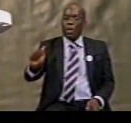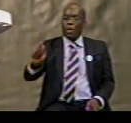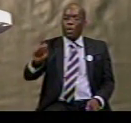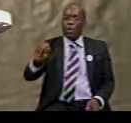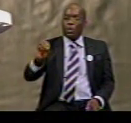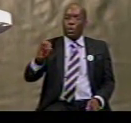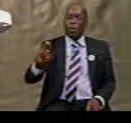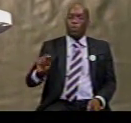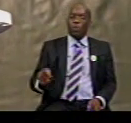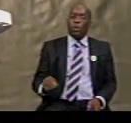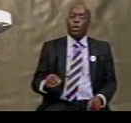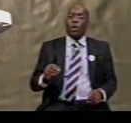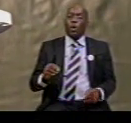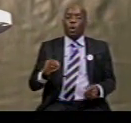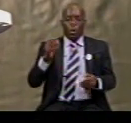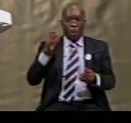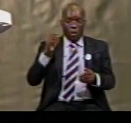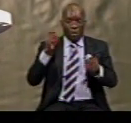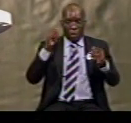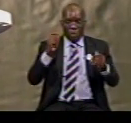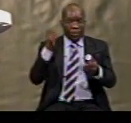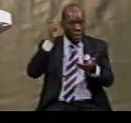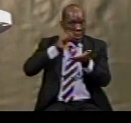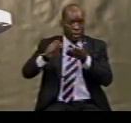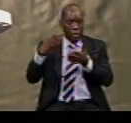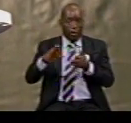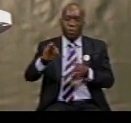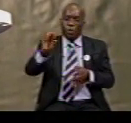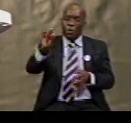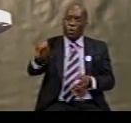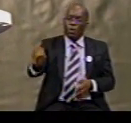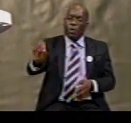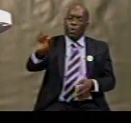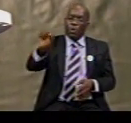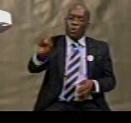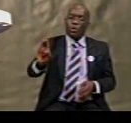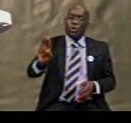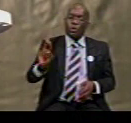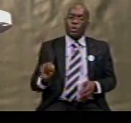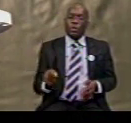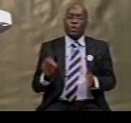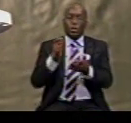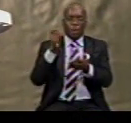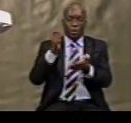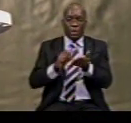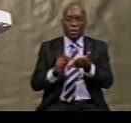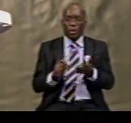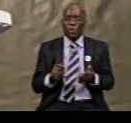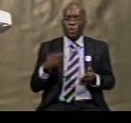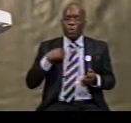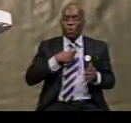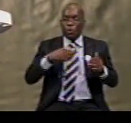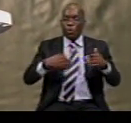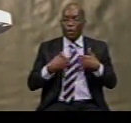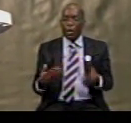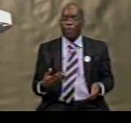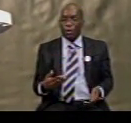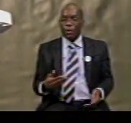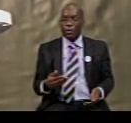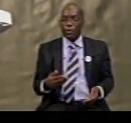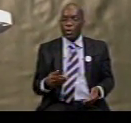are welcome in Jesus' name. Then Special Apostle Musa Domi,